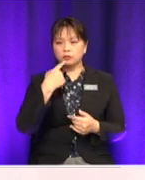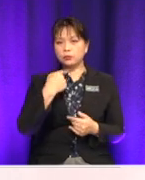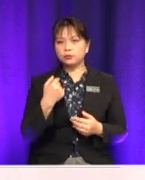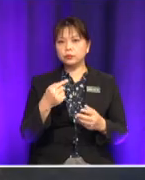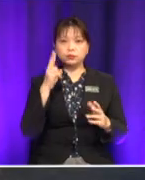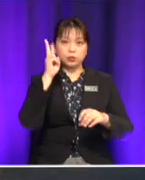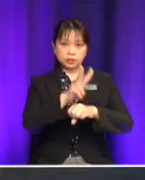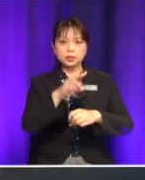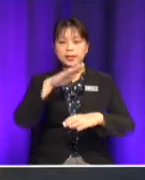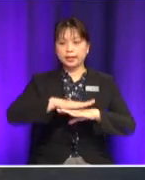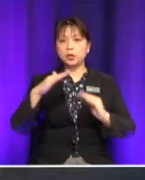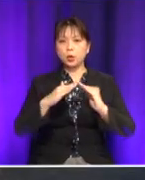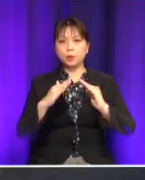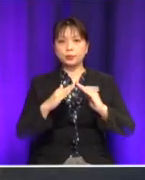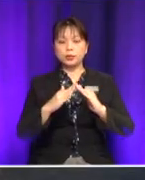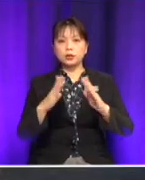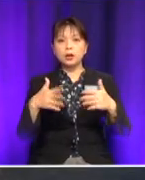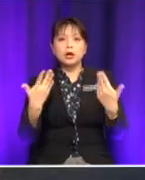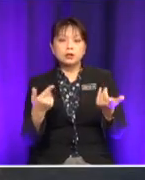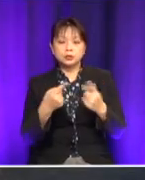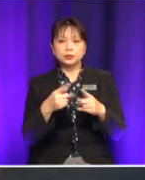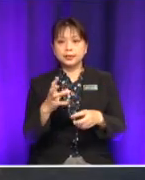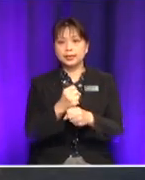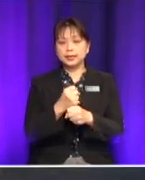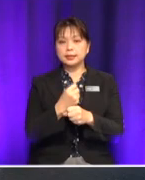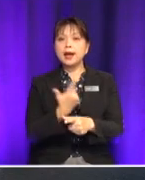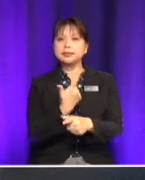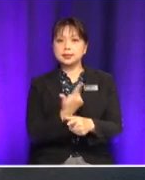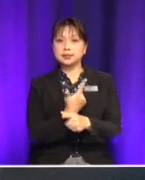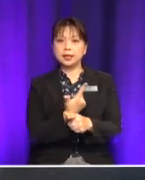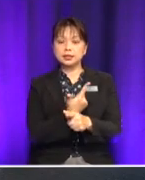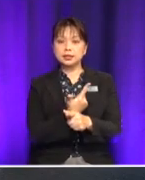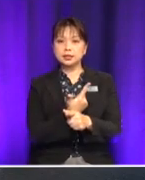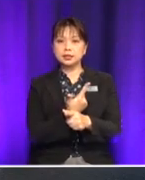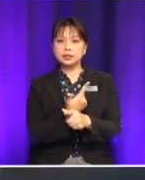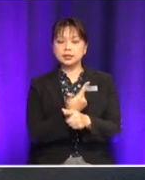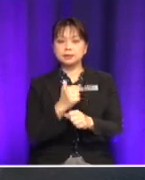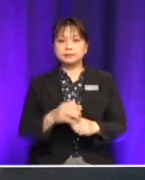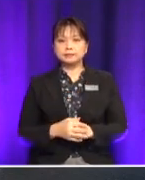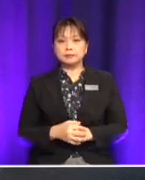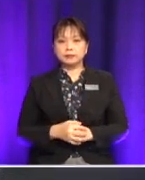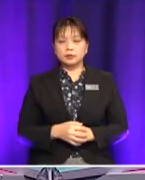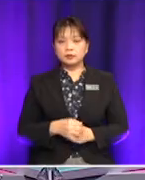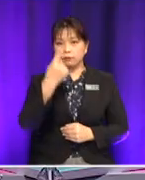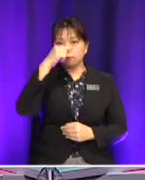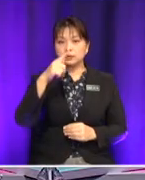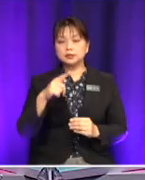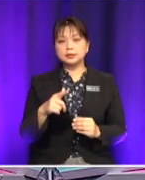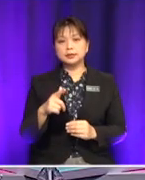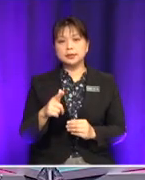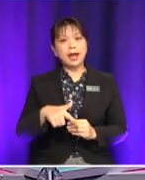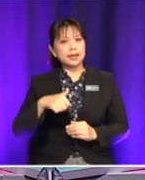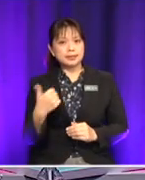can they access to do extra revisions for themselves? All right, girls, boys, viewers out there, for any extra revisions, you